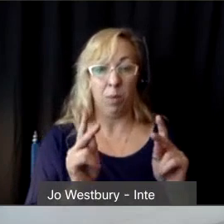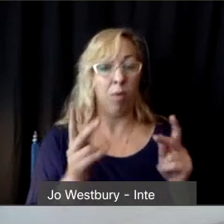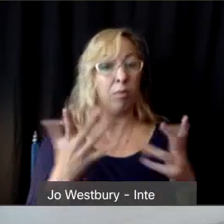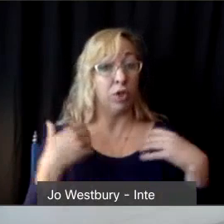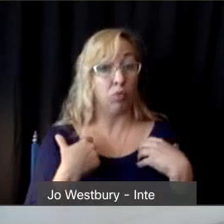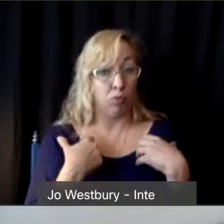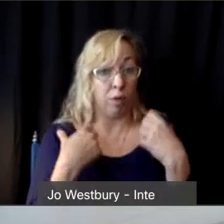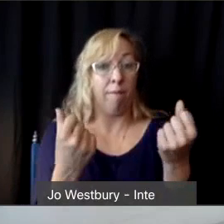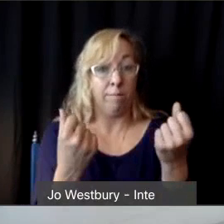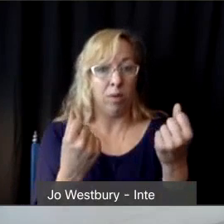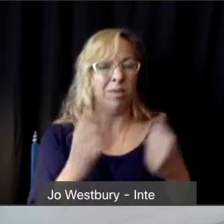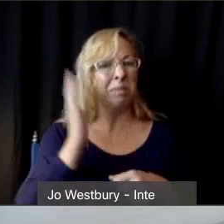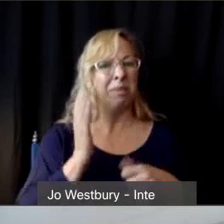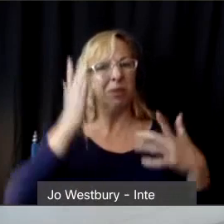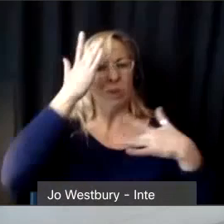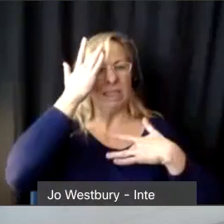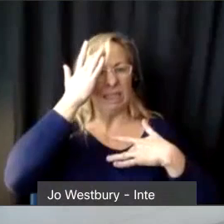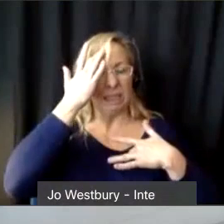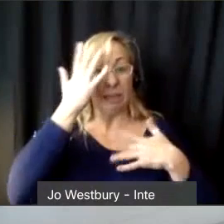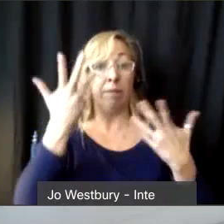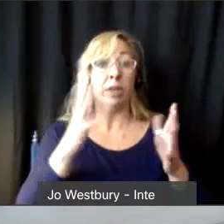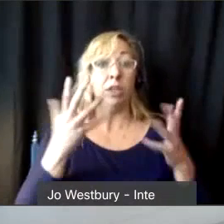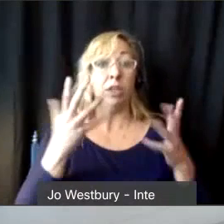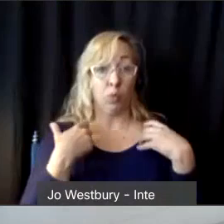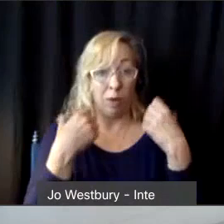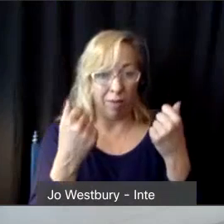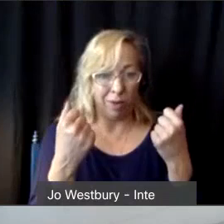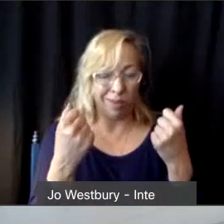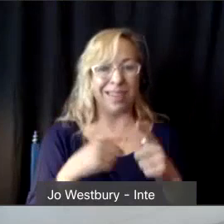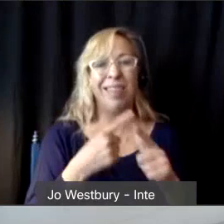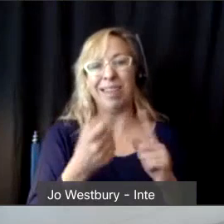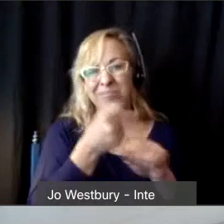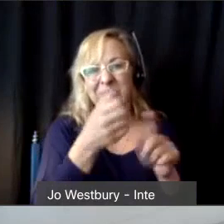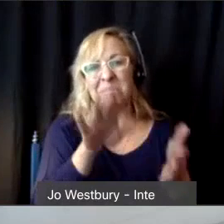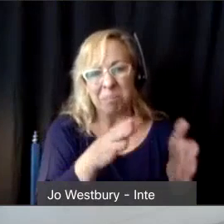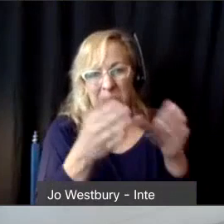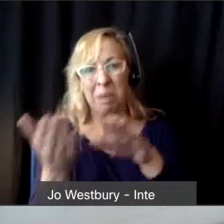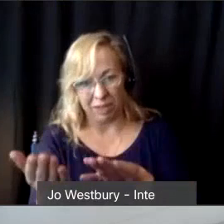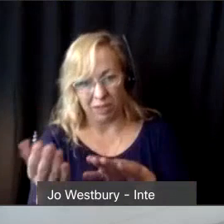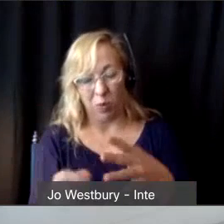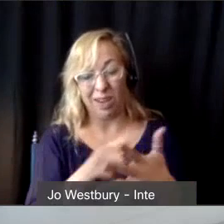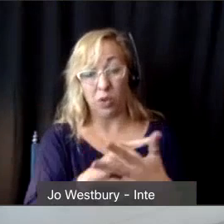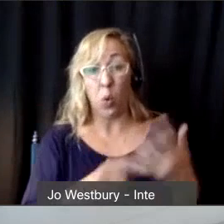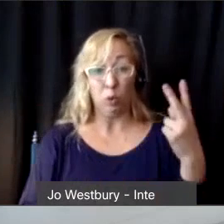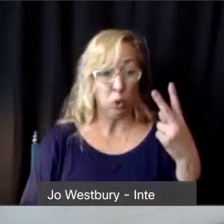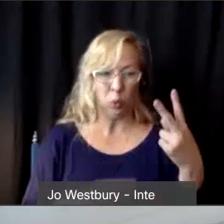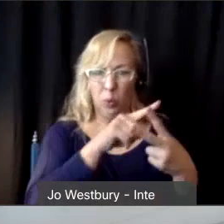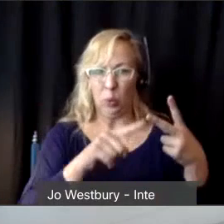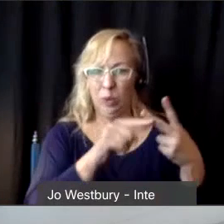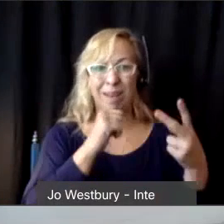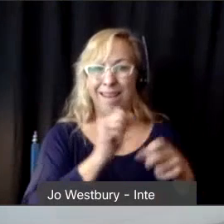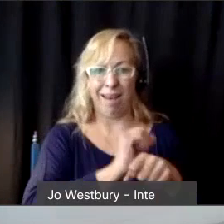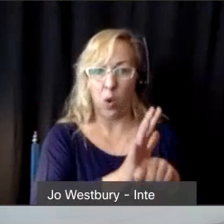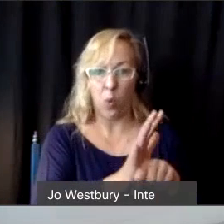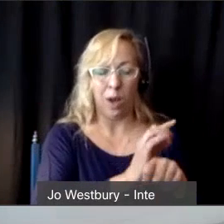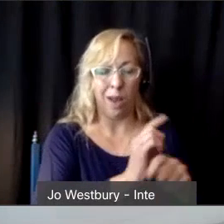from coronavirus and subsequently died, in addition to those 2 that do not count as